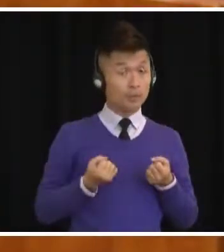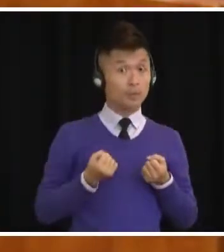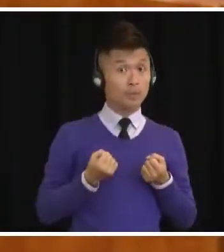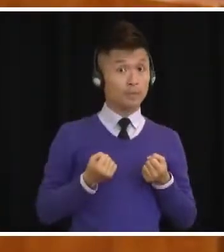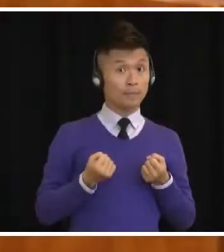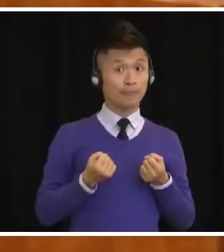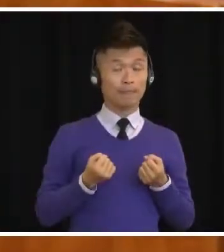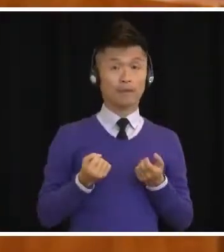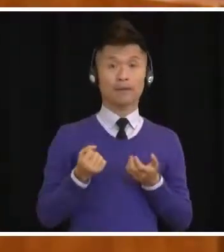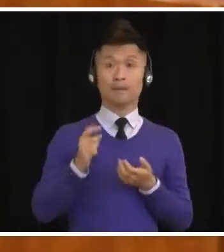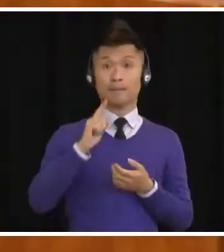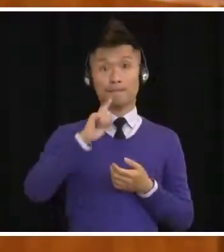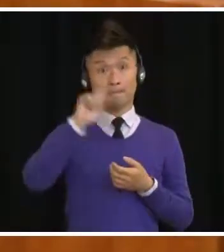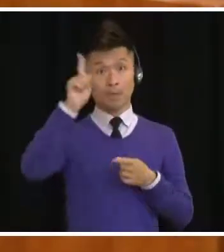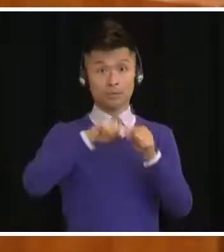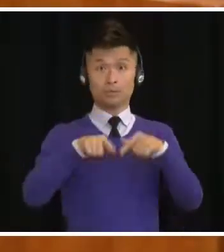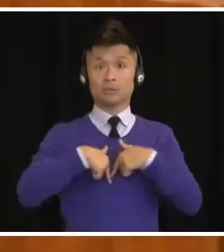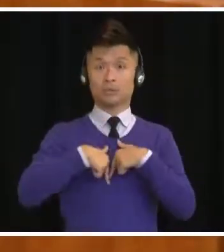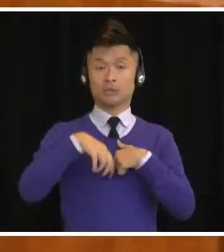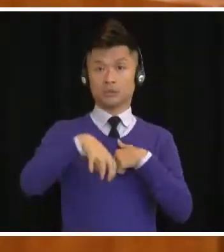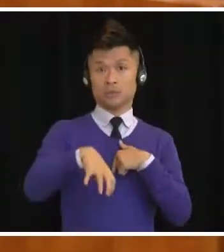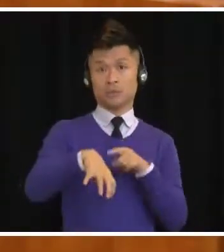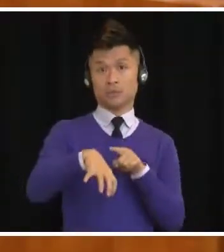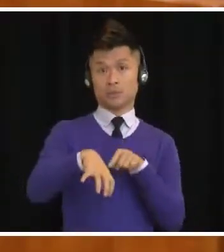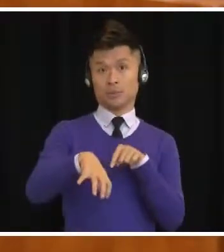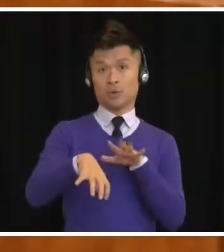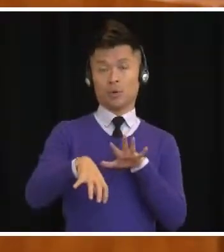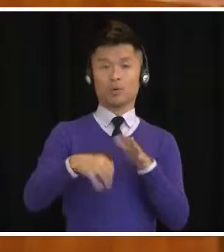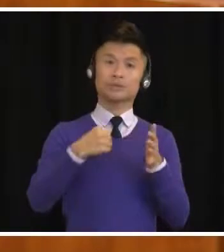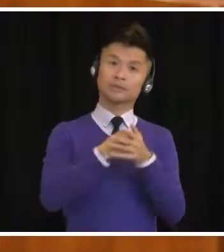Moreover, we do have an